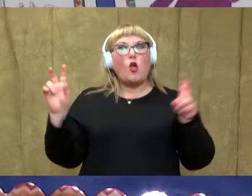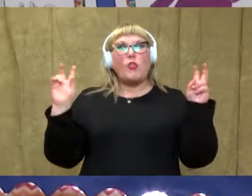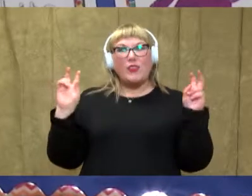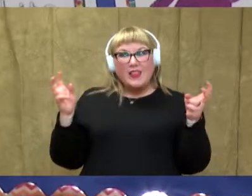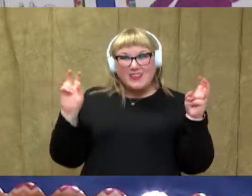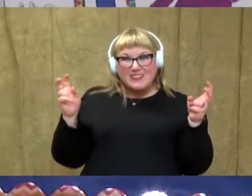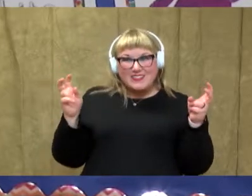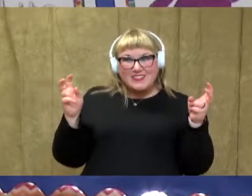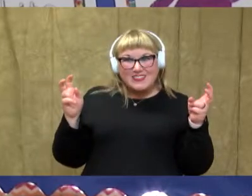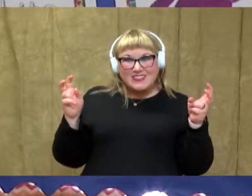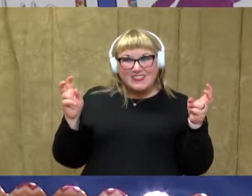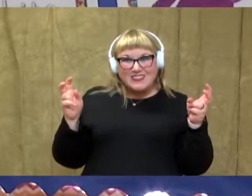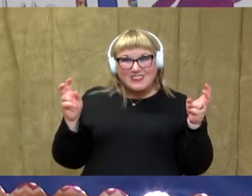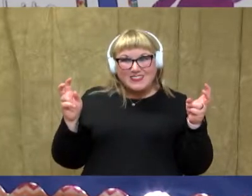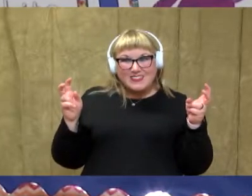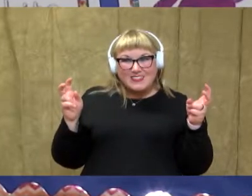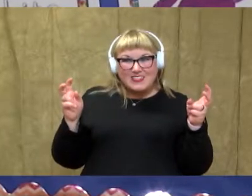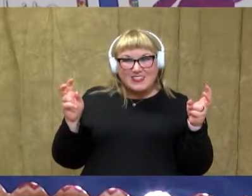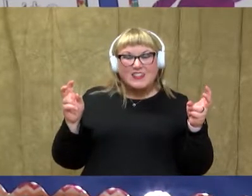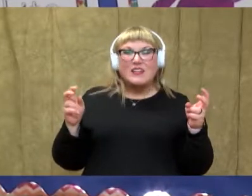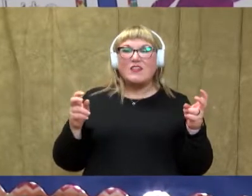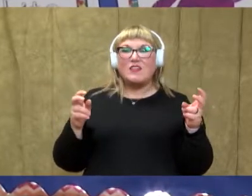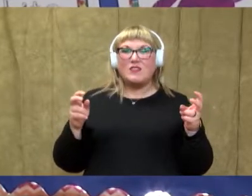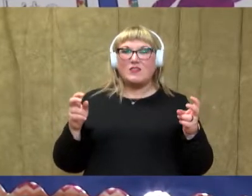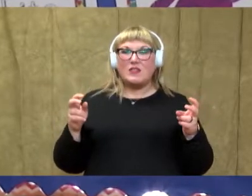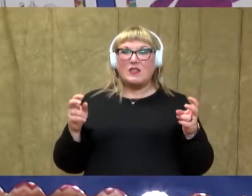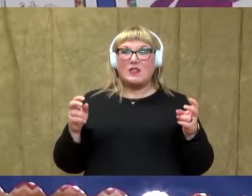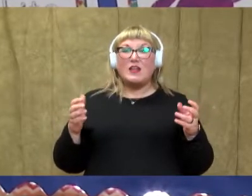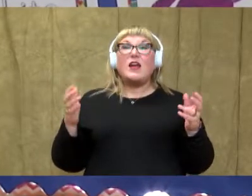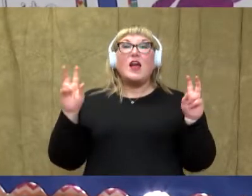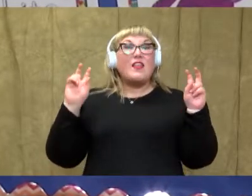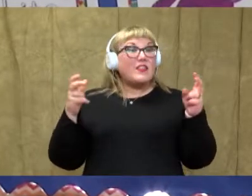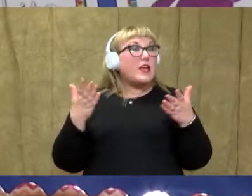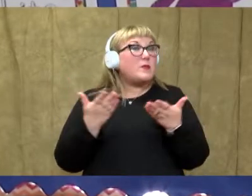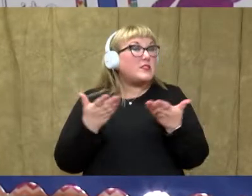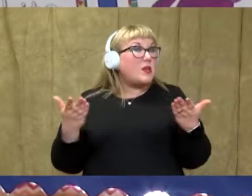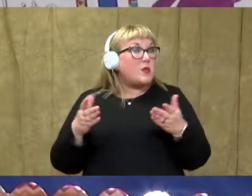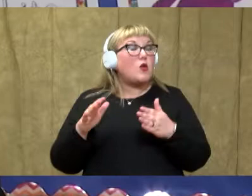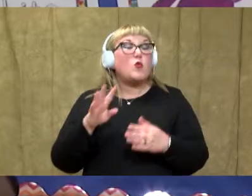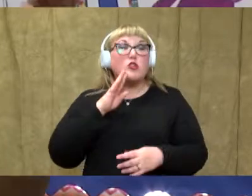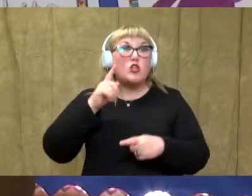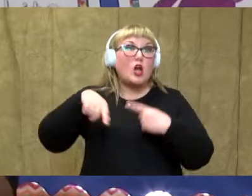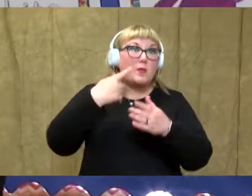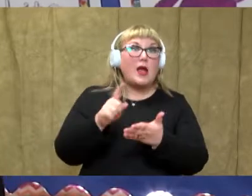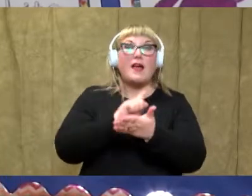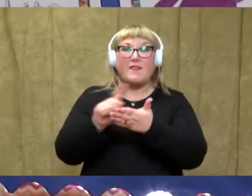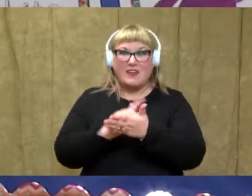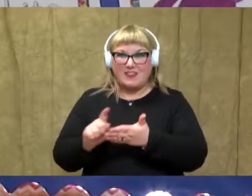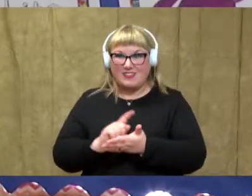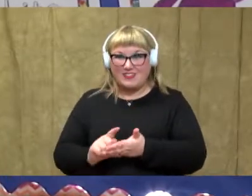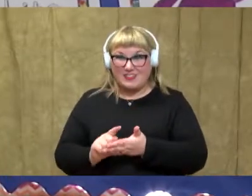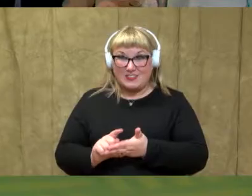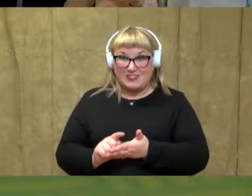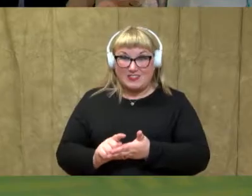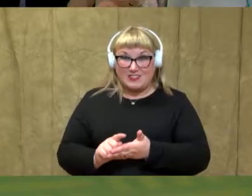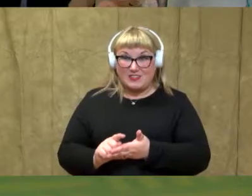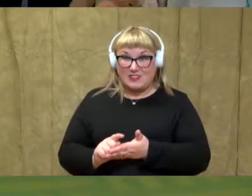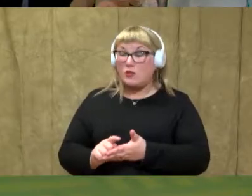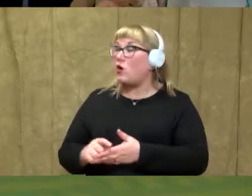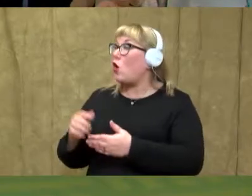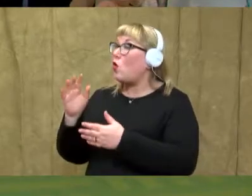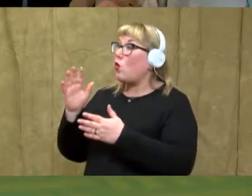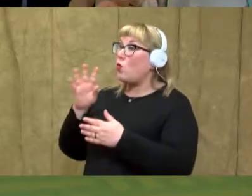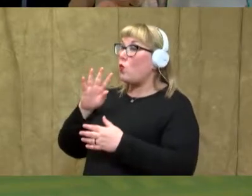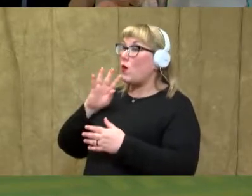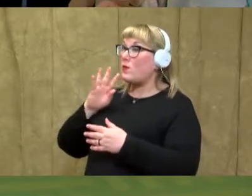Our theme is something that we talk about every week. That's, okay, Ms. Morris? Right, and we've been talking about the